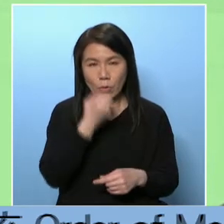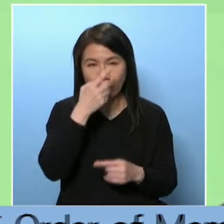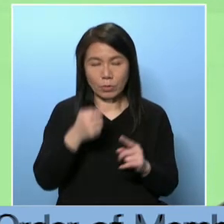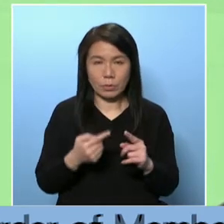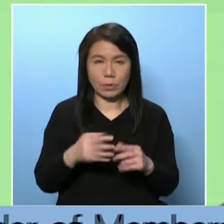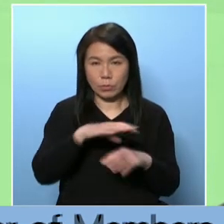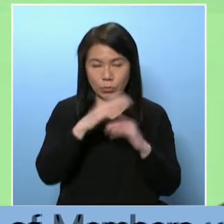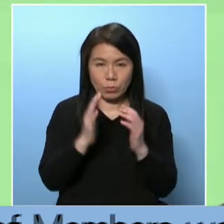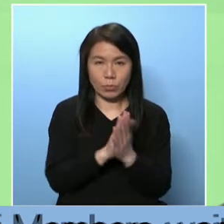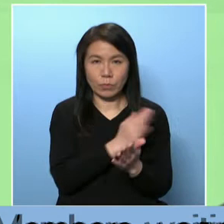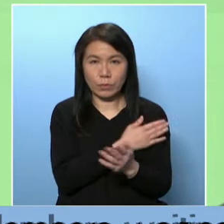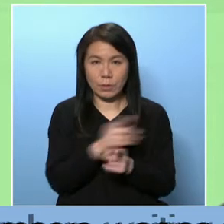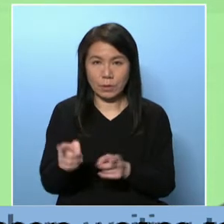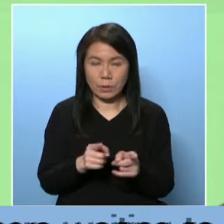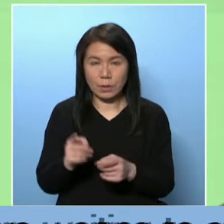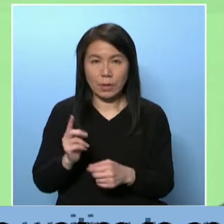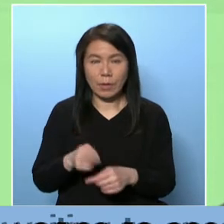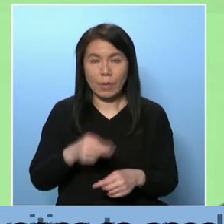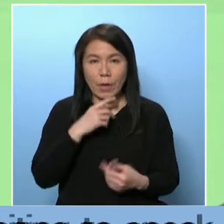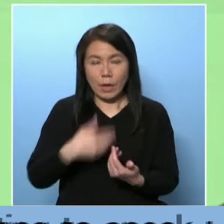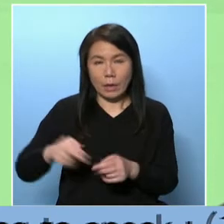boost of confidence so that we will be able to